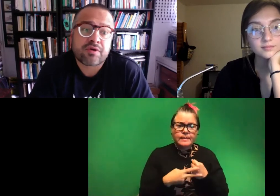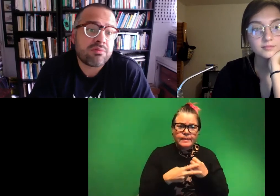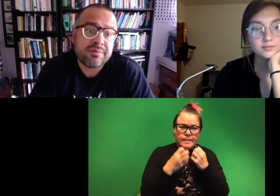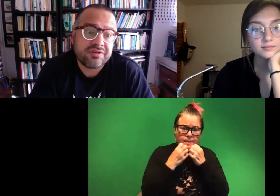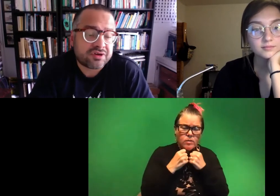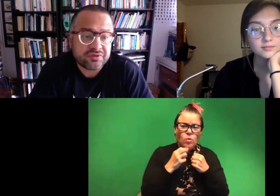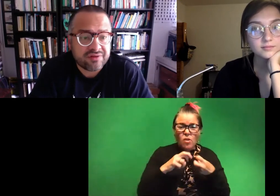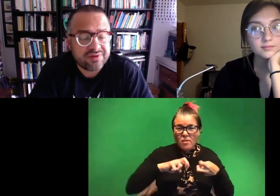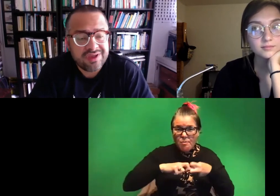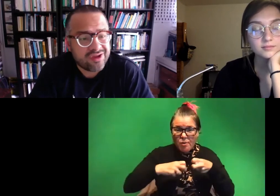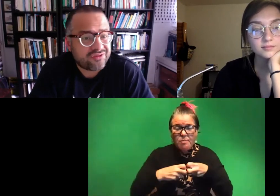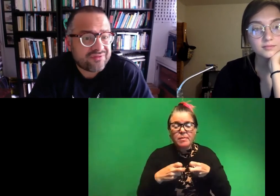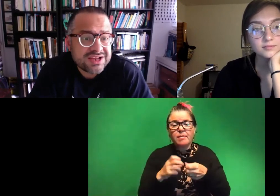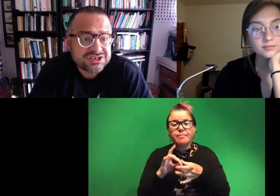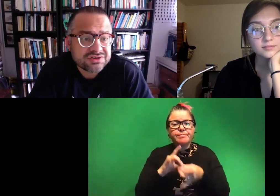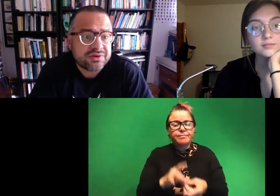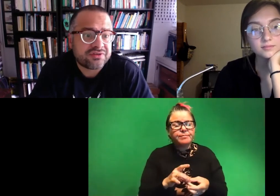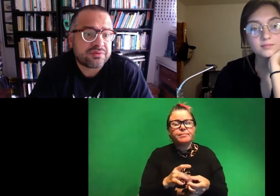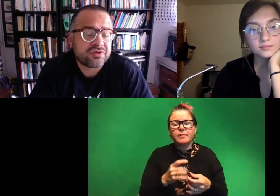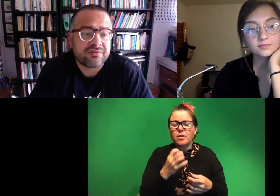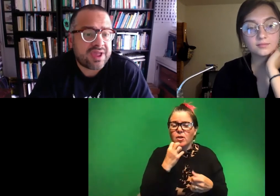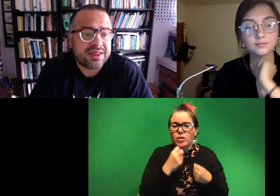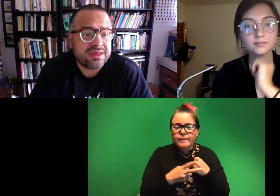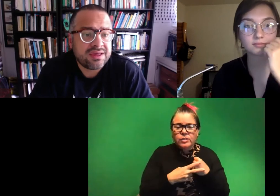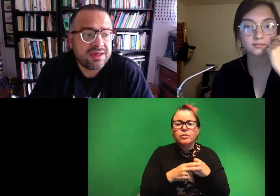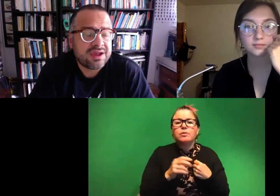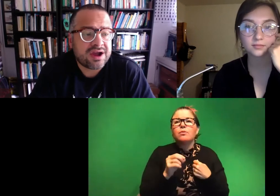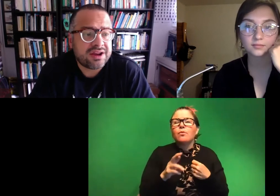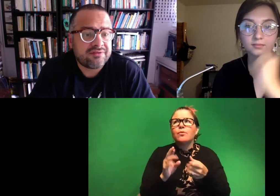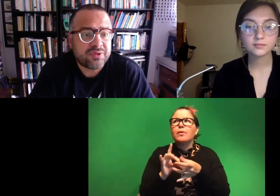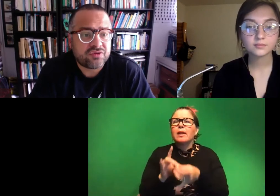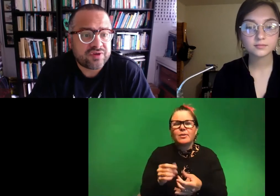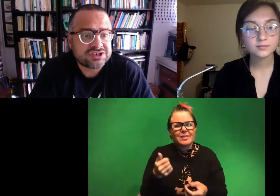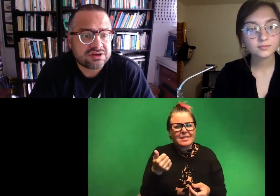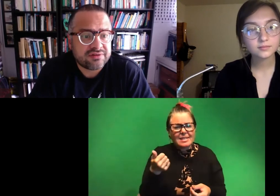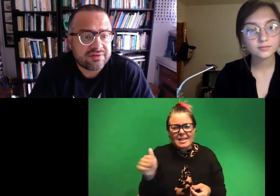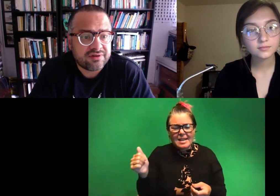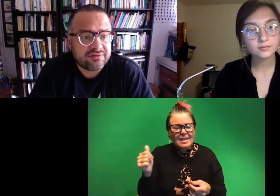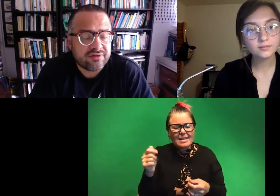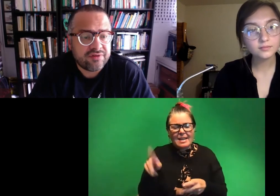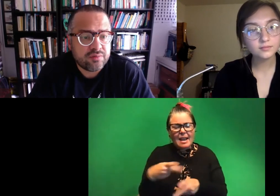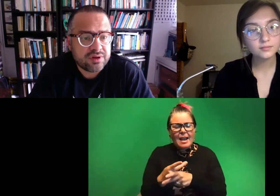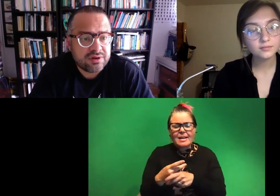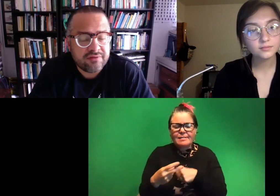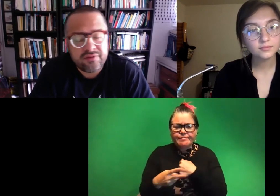is a problem in terms of conservation or in terms of any kind of perturbation